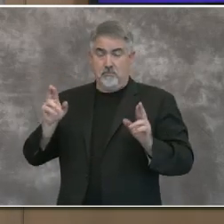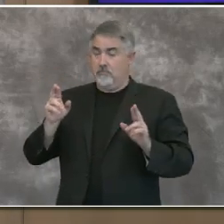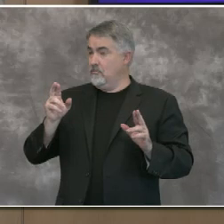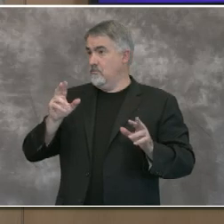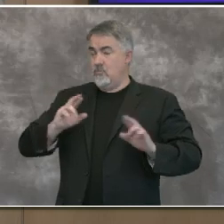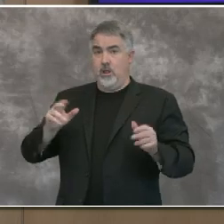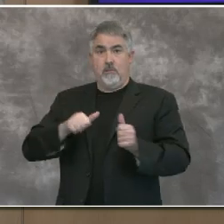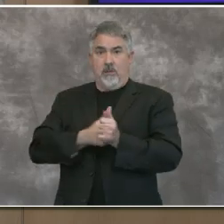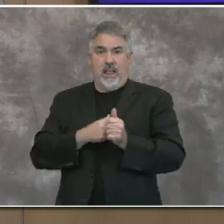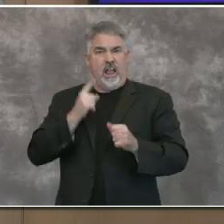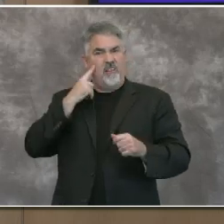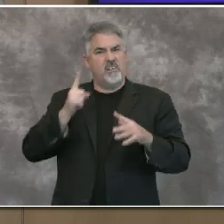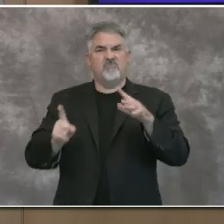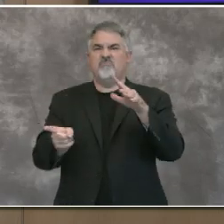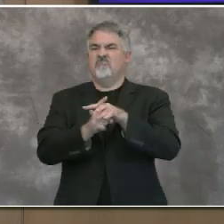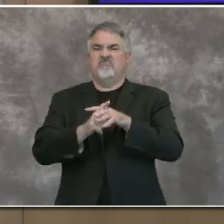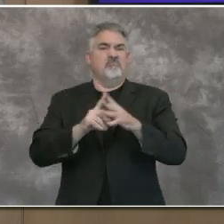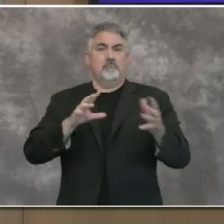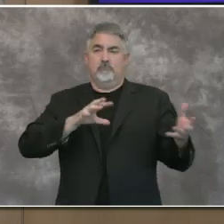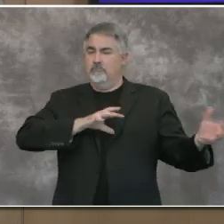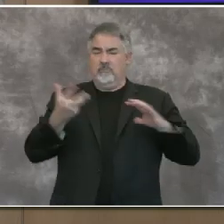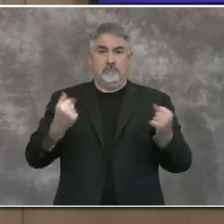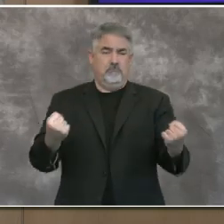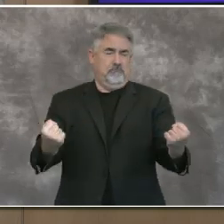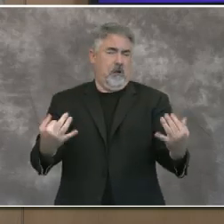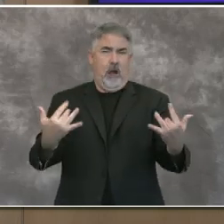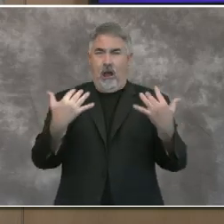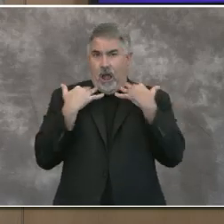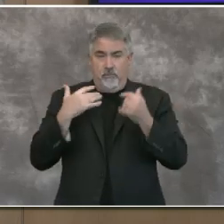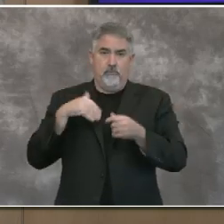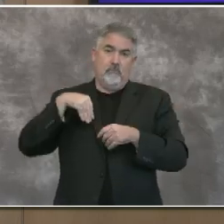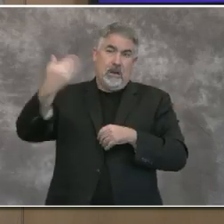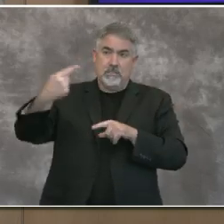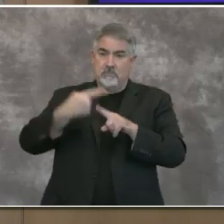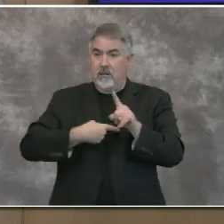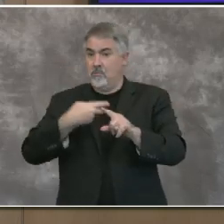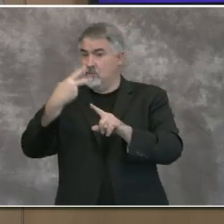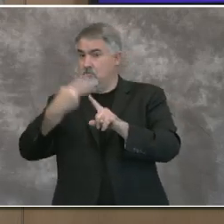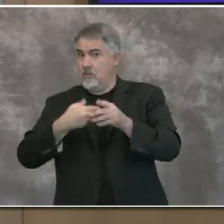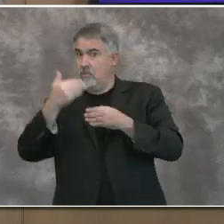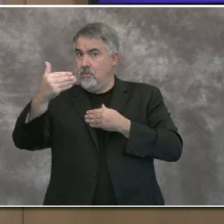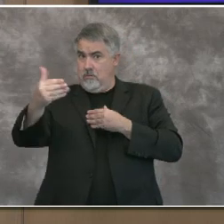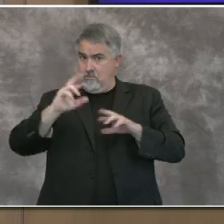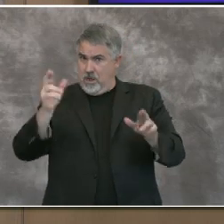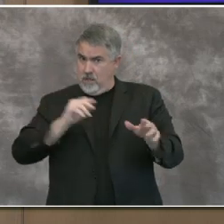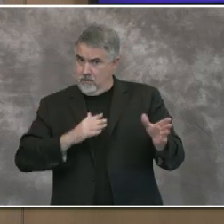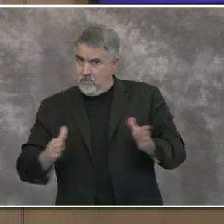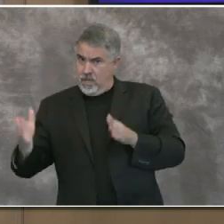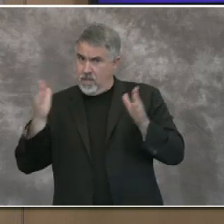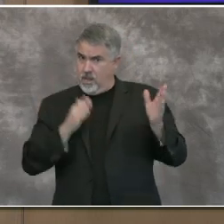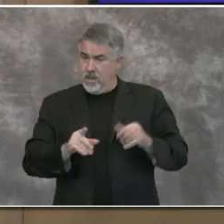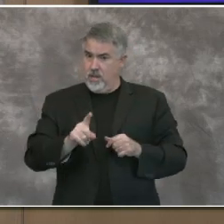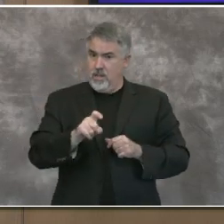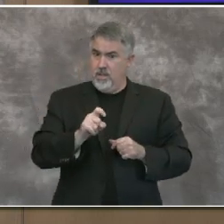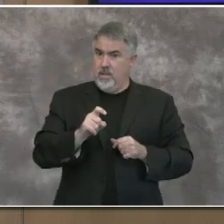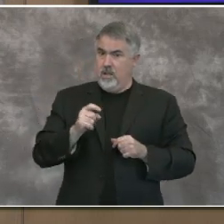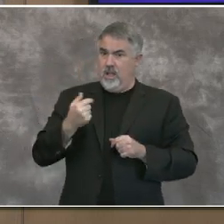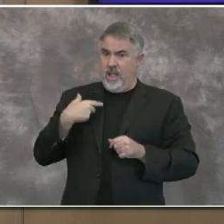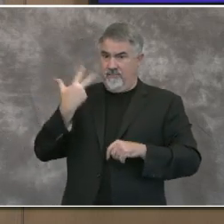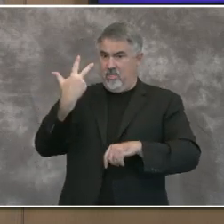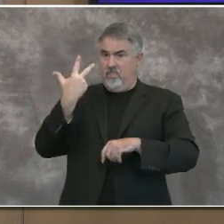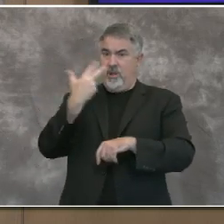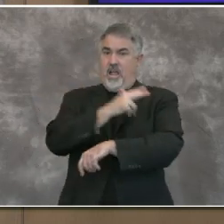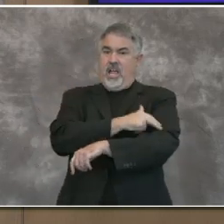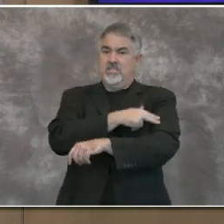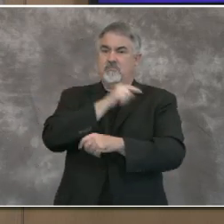than a month. I visited 3 hospitals yesterday, one up in North County, one in the city center, and one down in Chula Vista. It's my